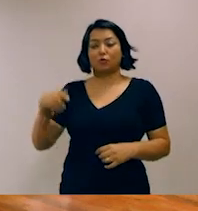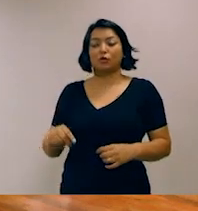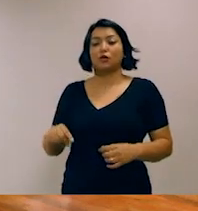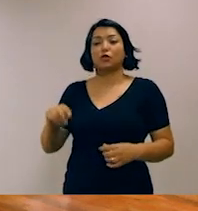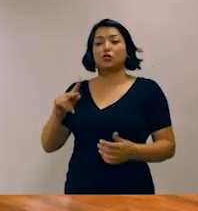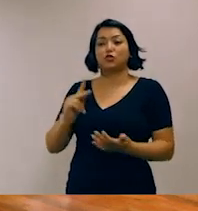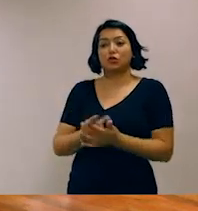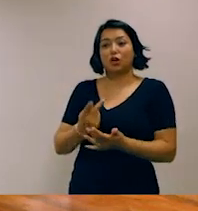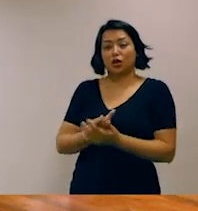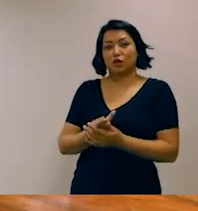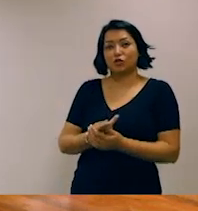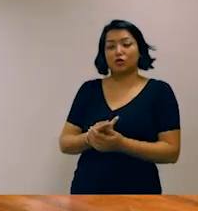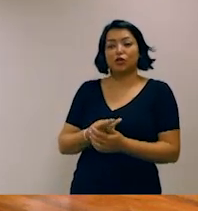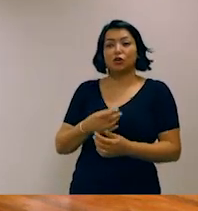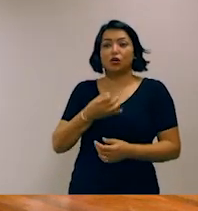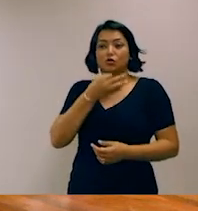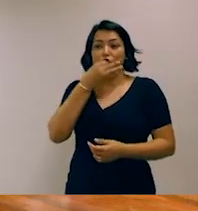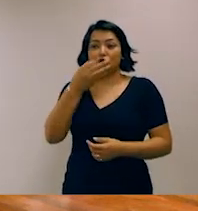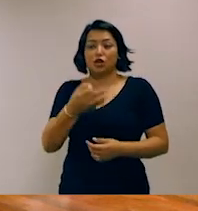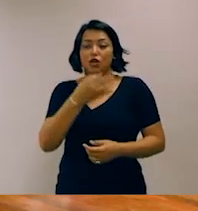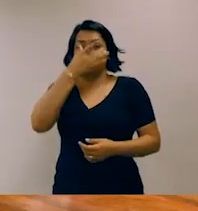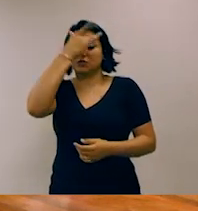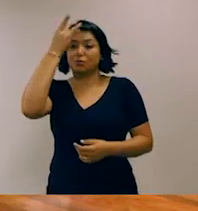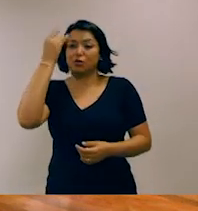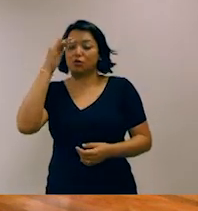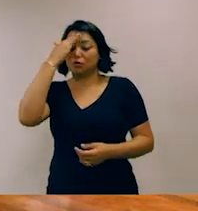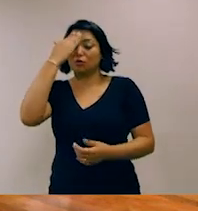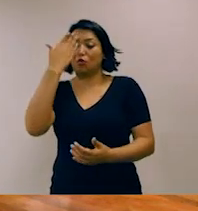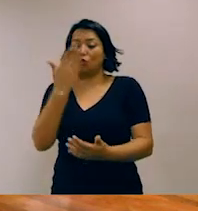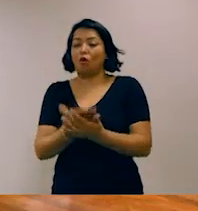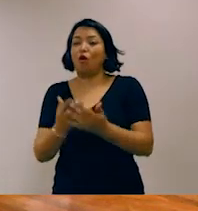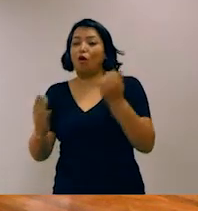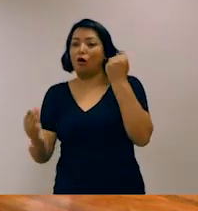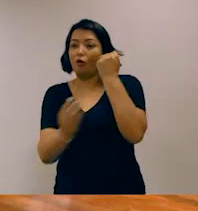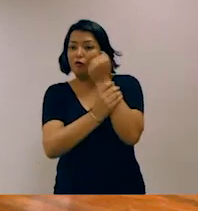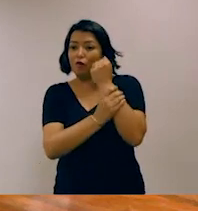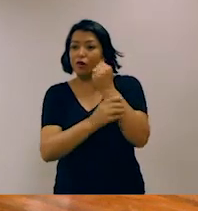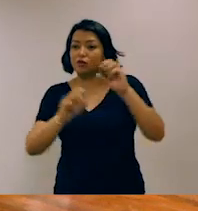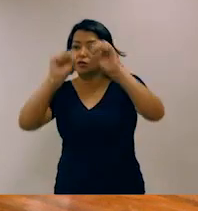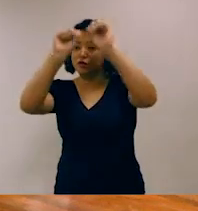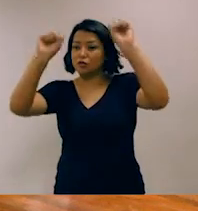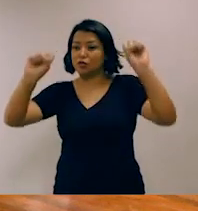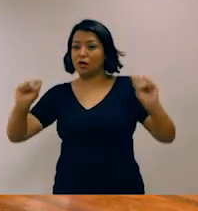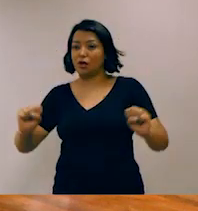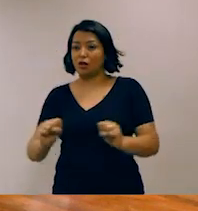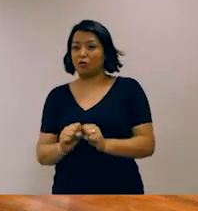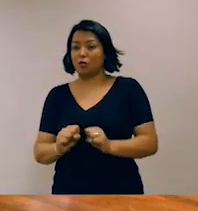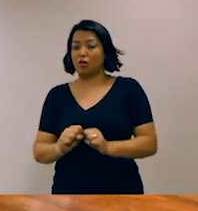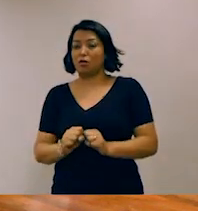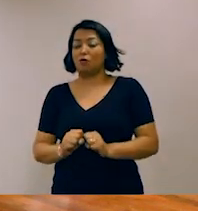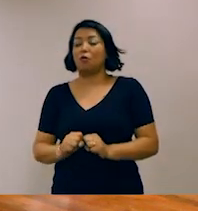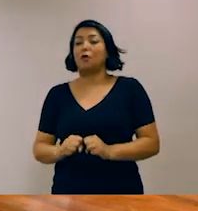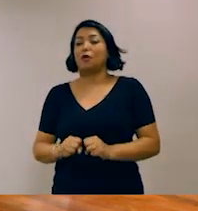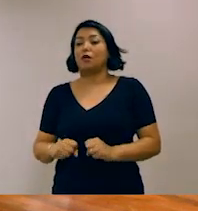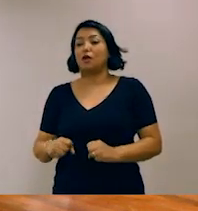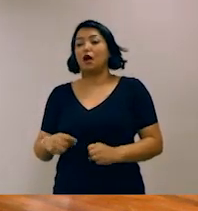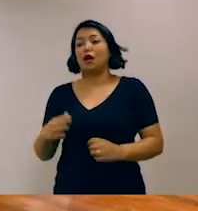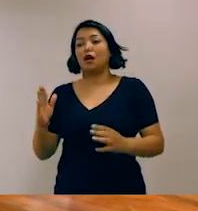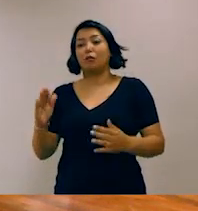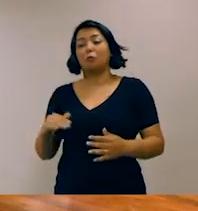detection prior to the publication, so we could suggest the users that are not that are so